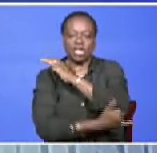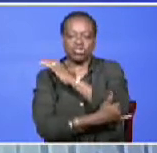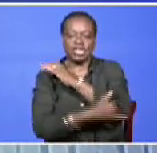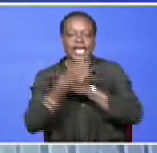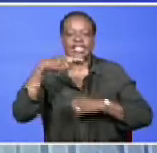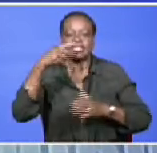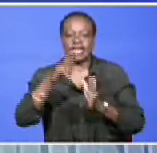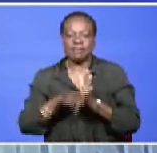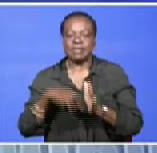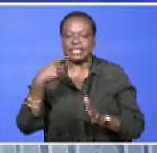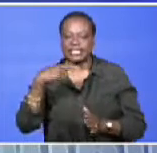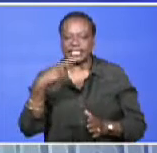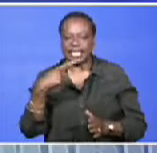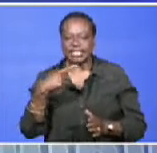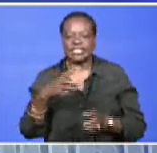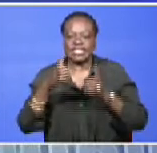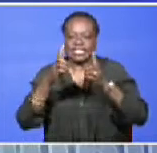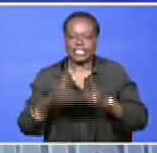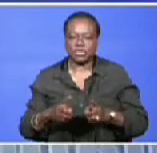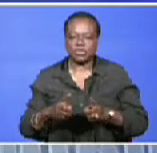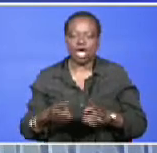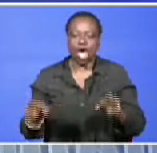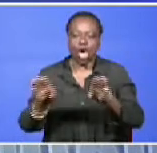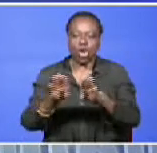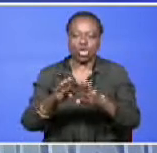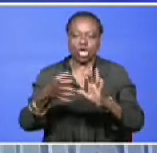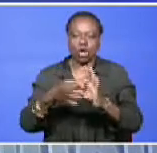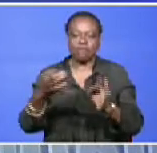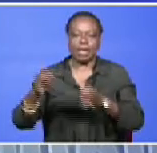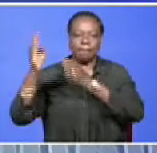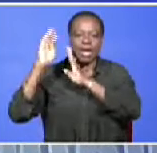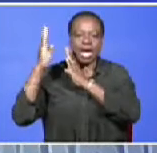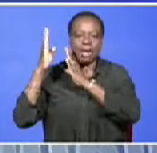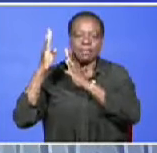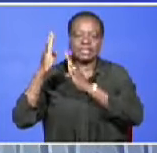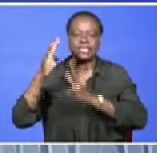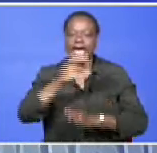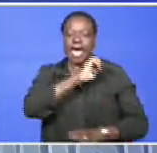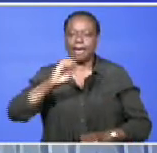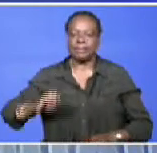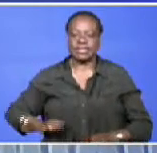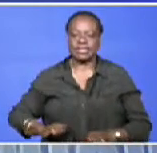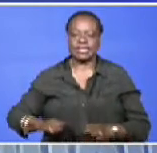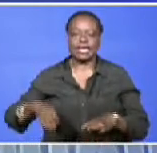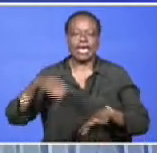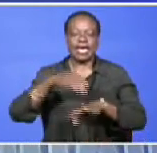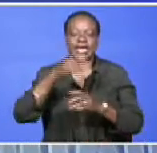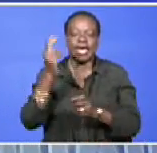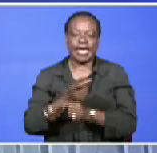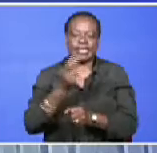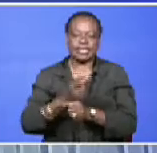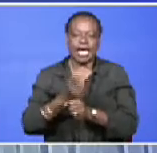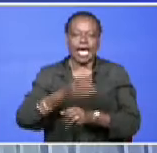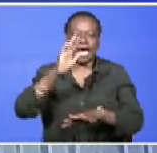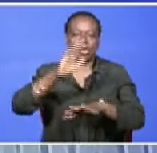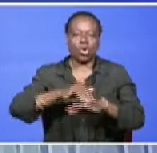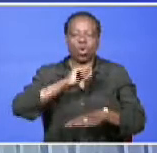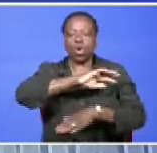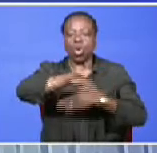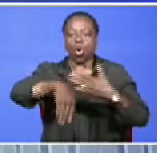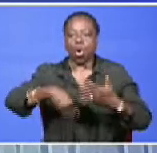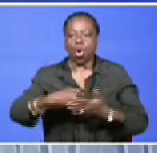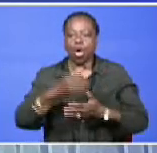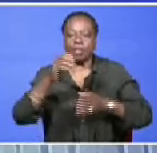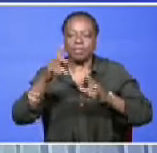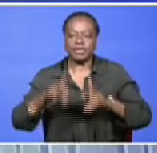the decision follows a temporary closure of the Bahamas embassy in Port-au-Prince and the recall of all diplomatic and consular